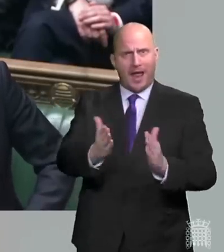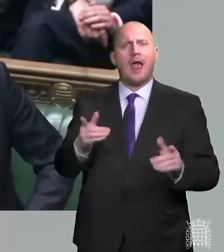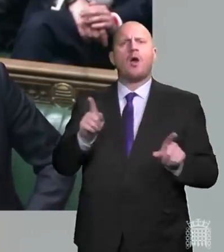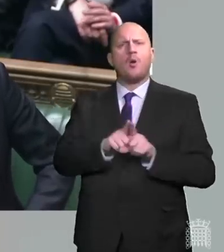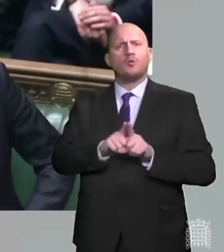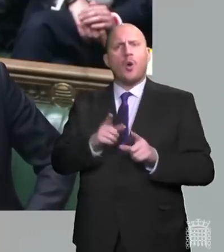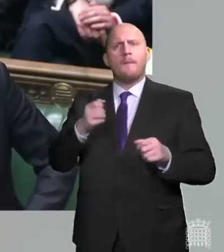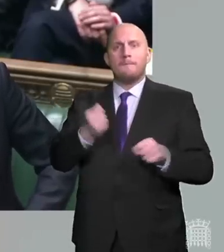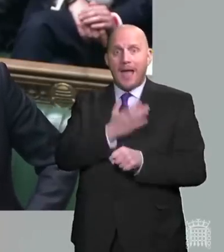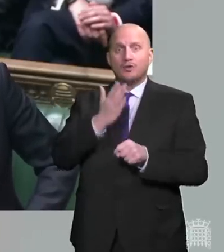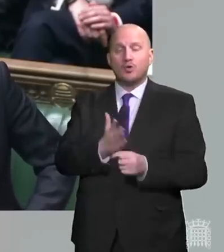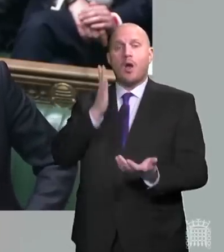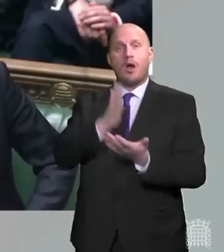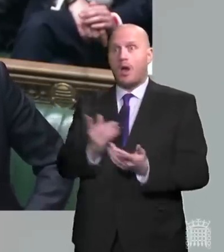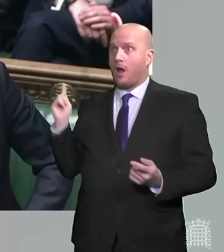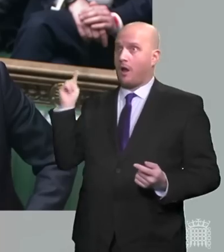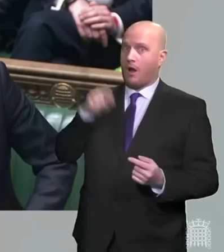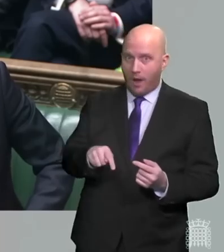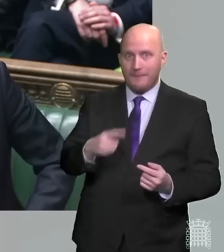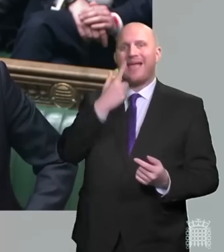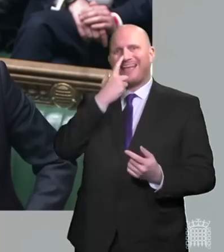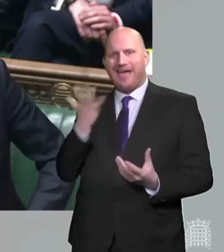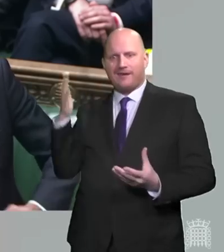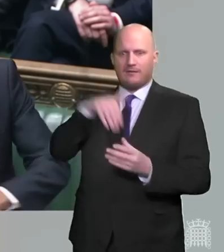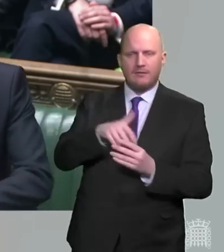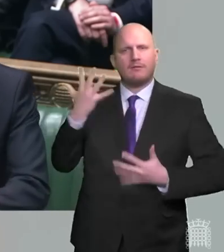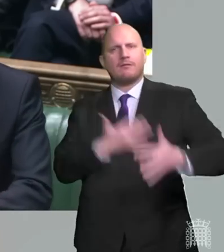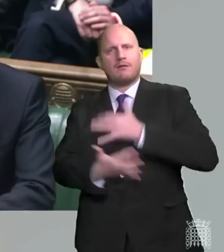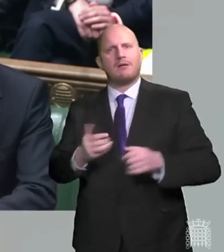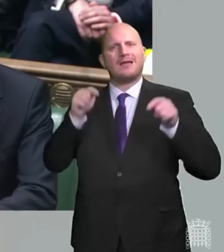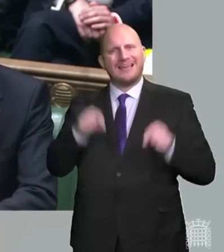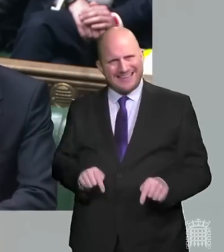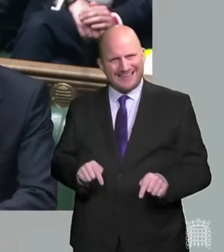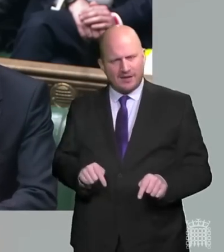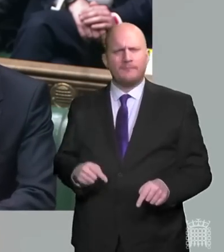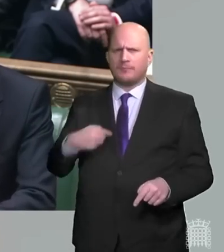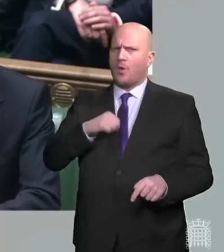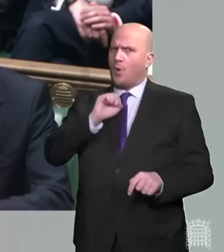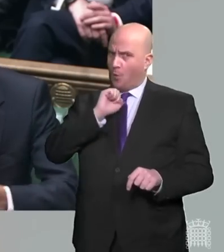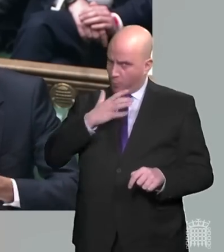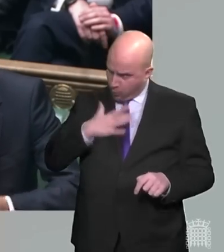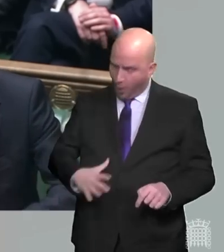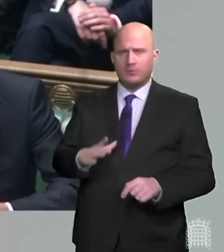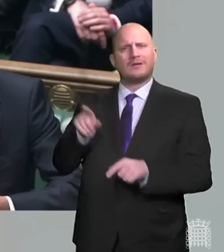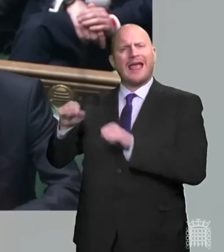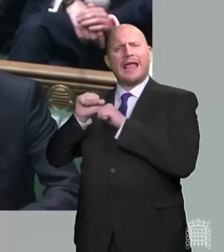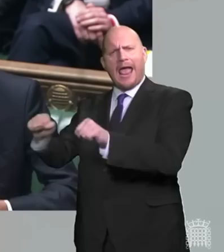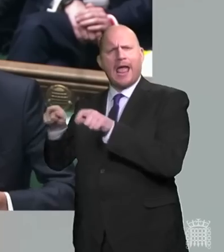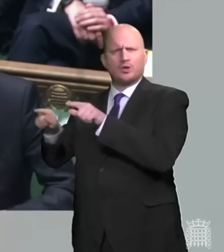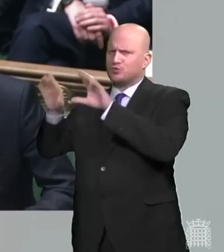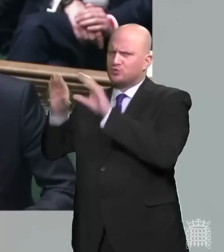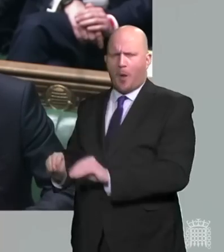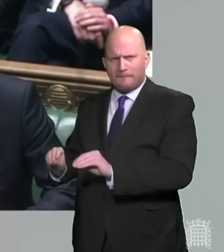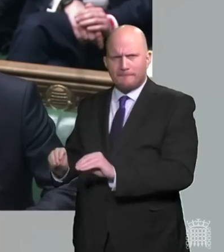causing untold misery, leading to deaths in the Channel. And that's why we will introduce legislation that makes it clear that if you come